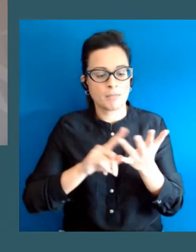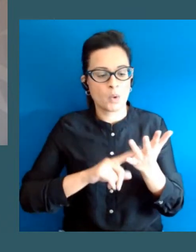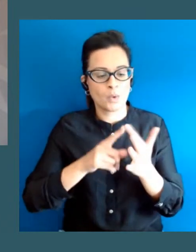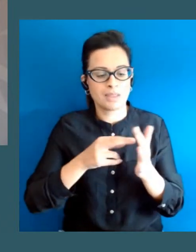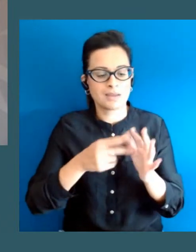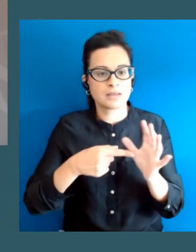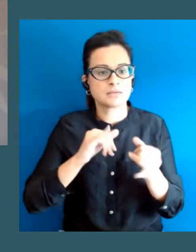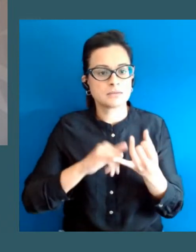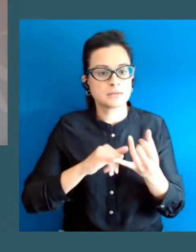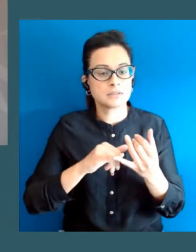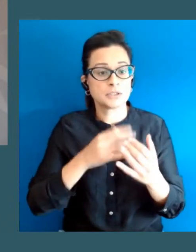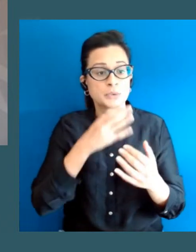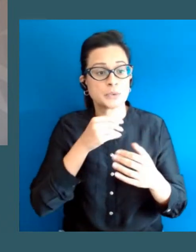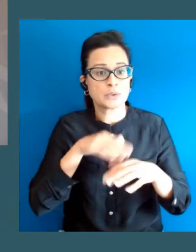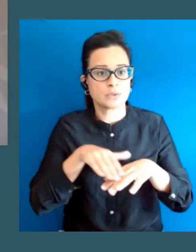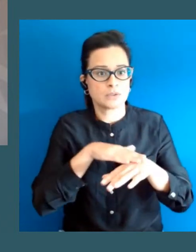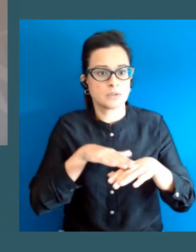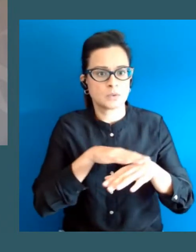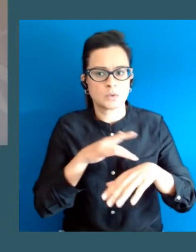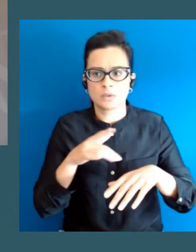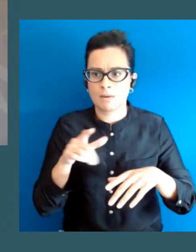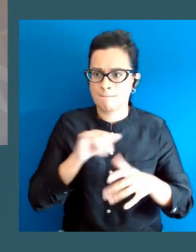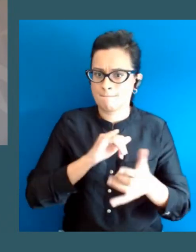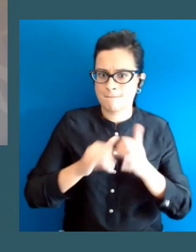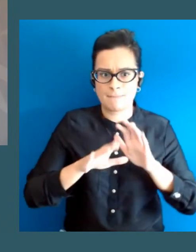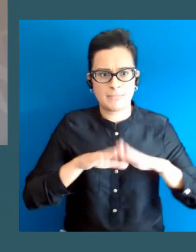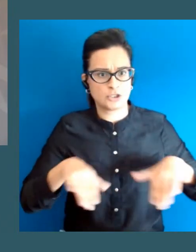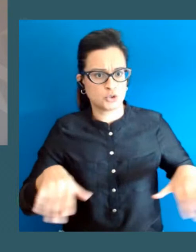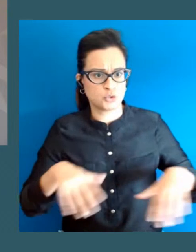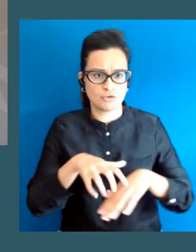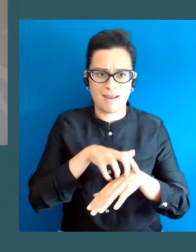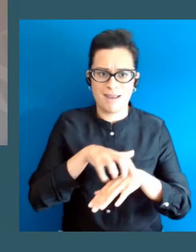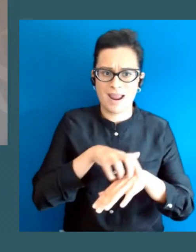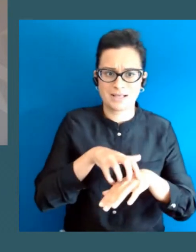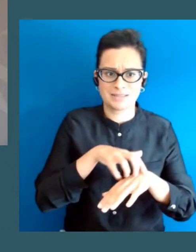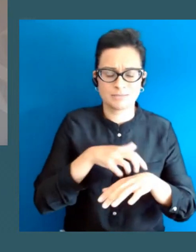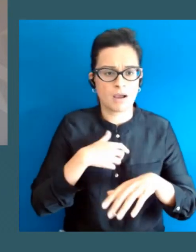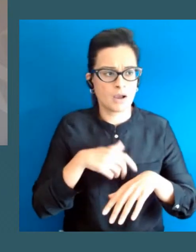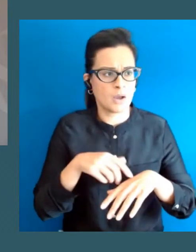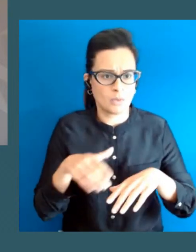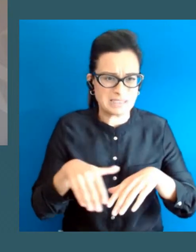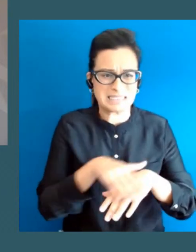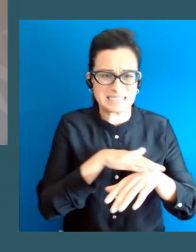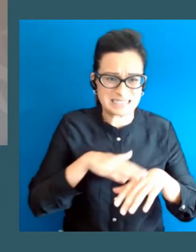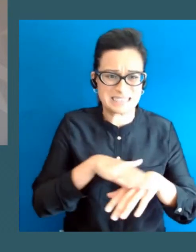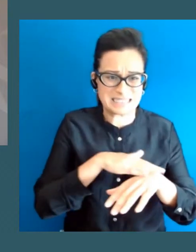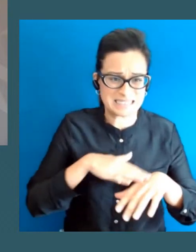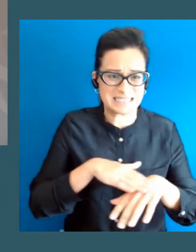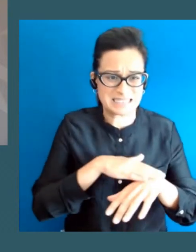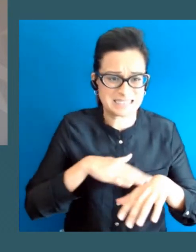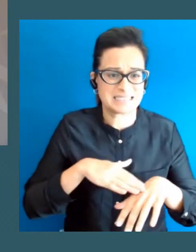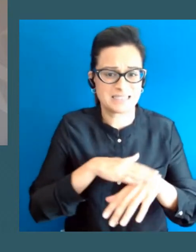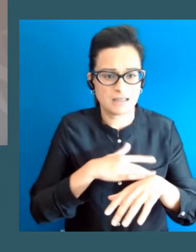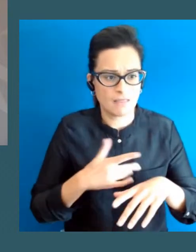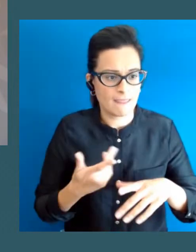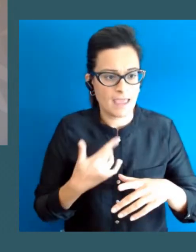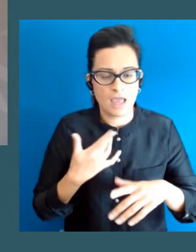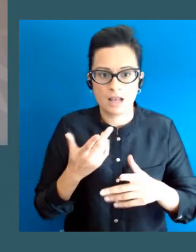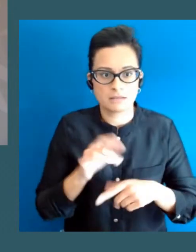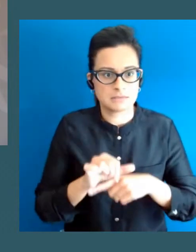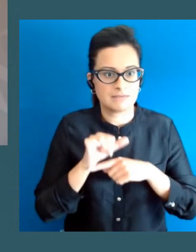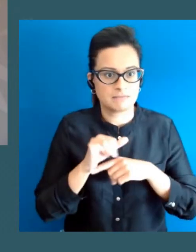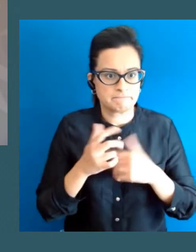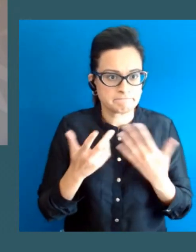they're worried that that means that children with eczema are going to decrease their emollients. So I think probably you recognise that